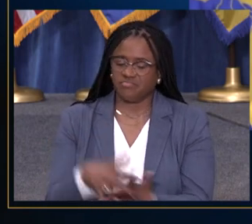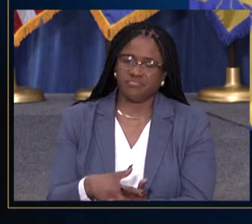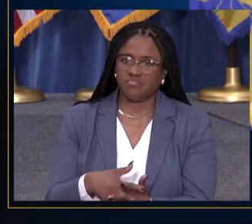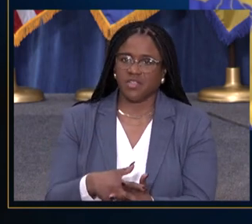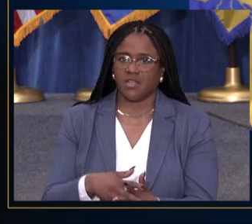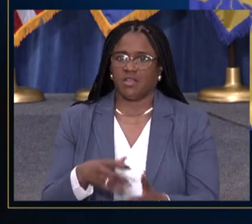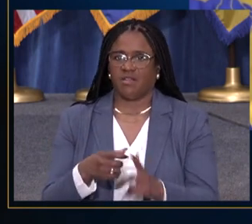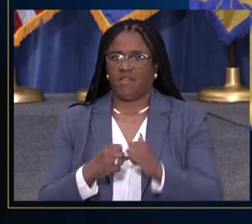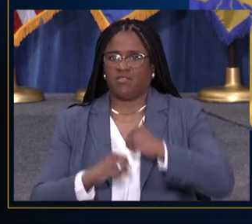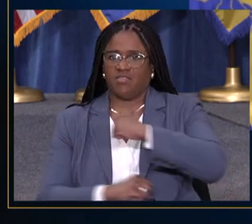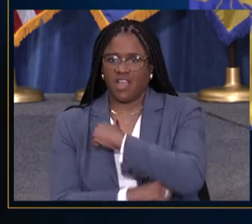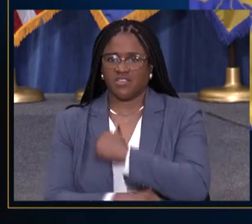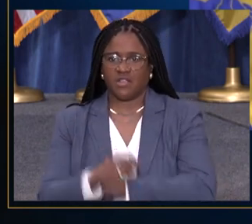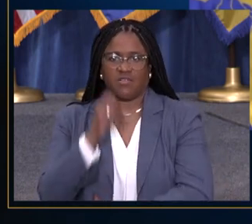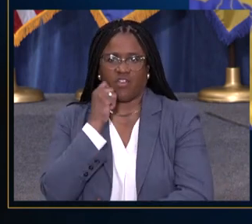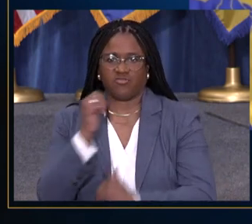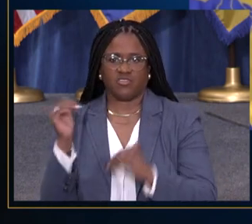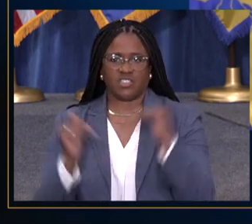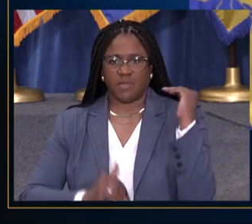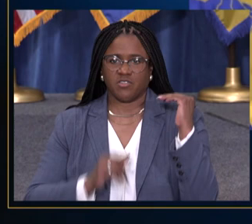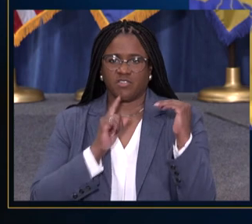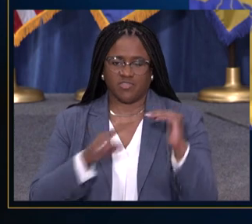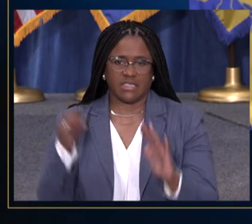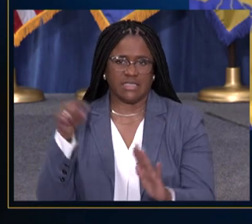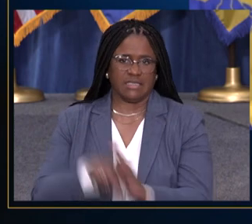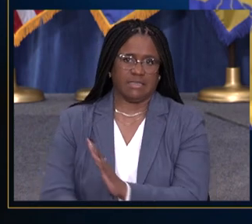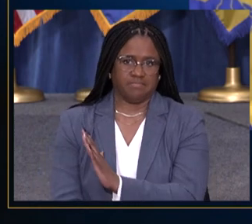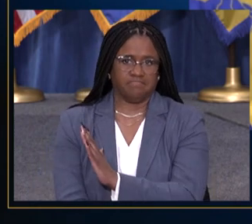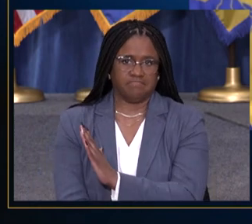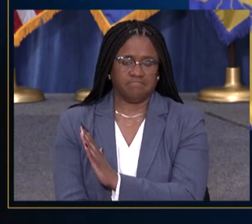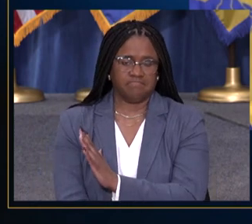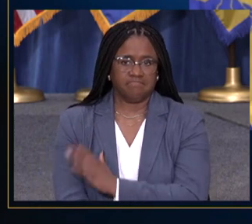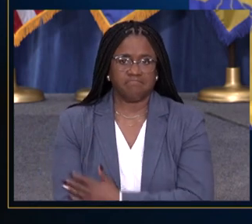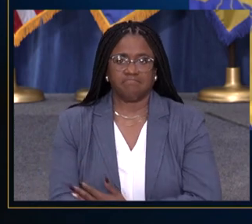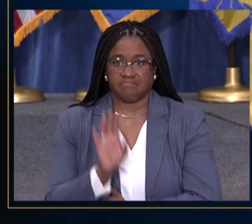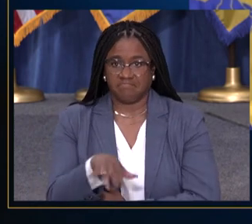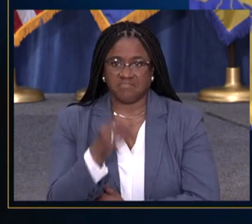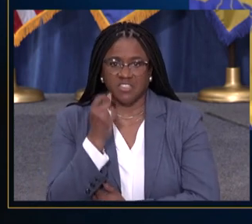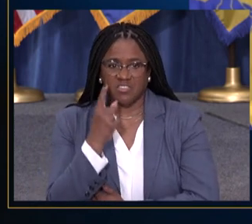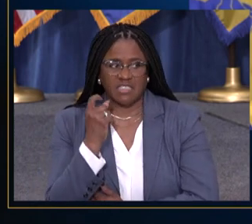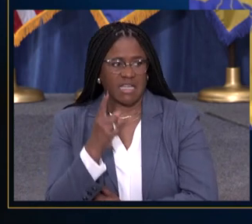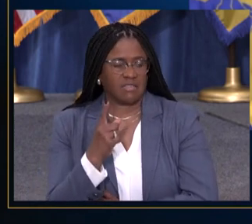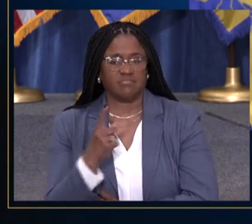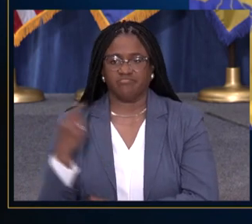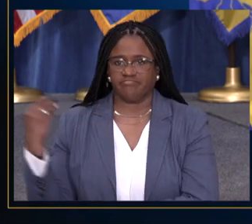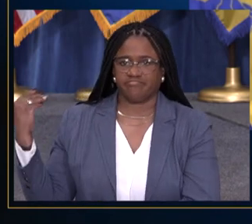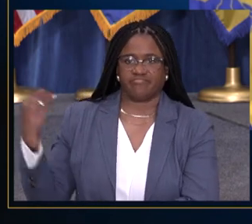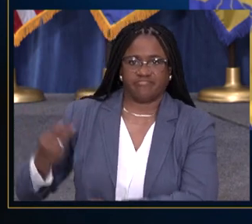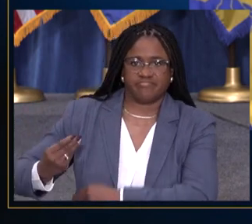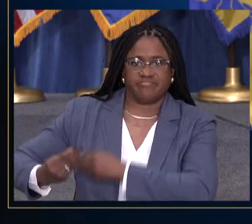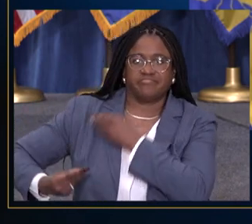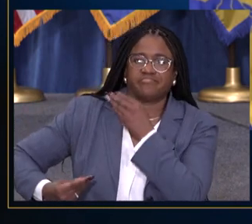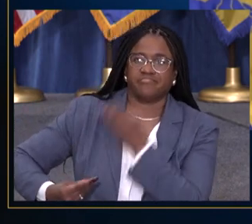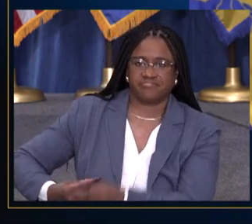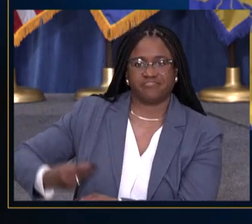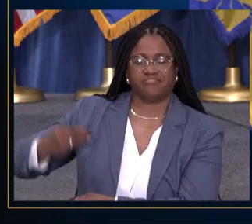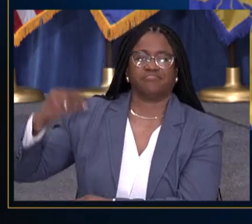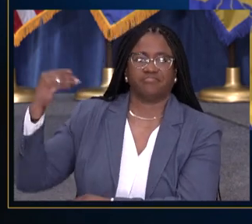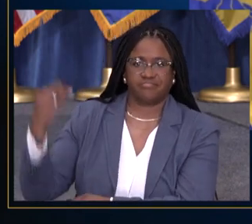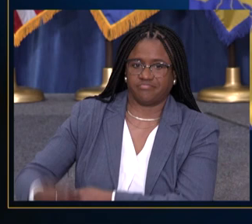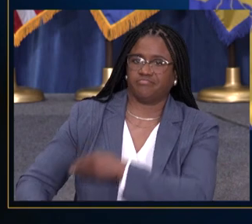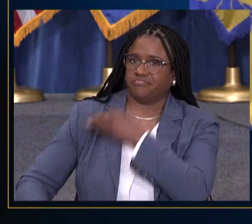actually run deep. I don't have to tell you all here that they run through the centuries of systemic injustices